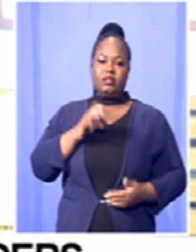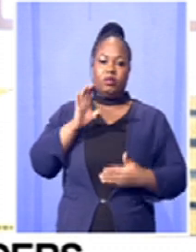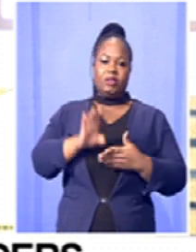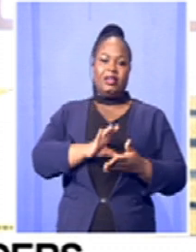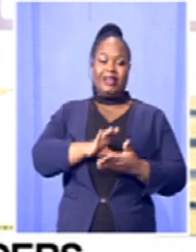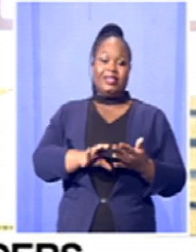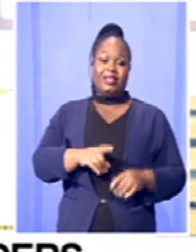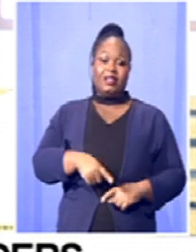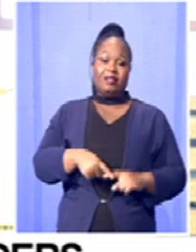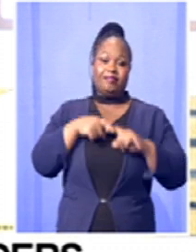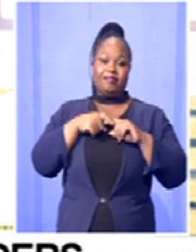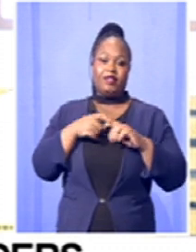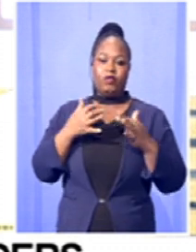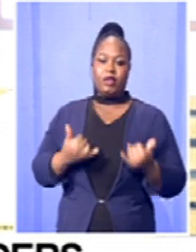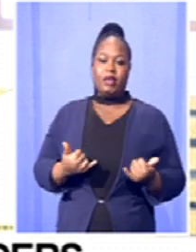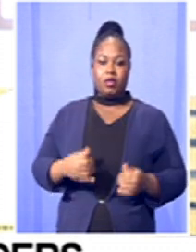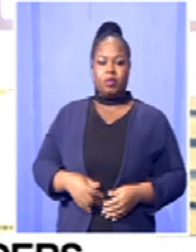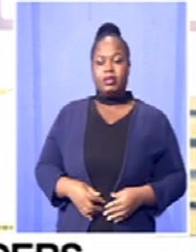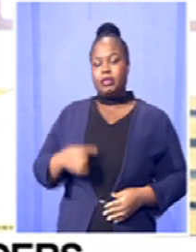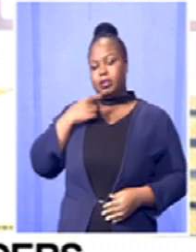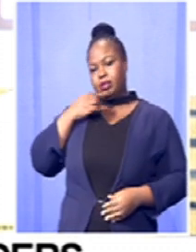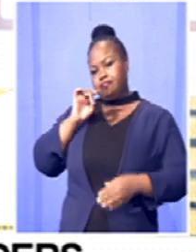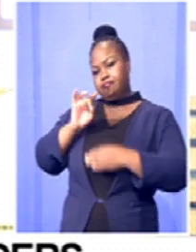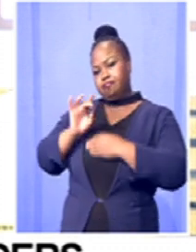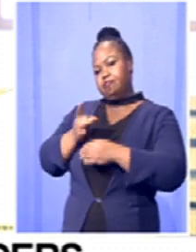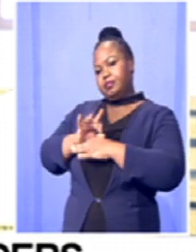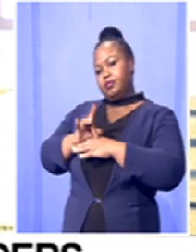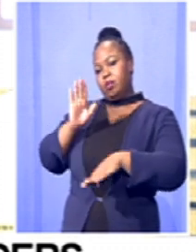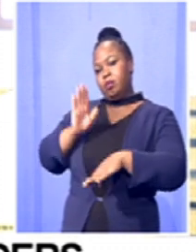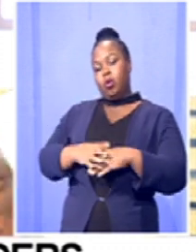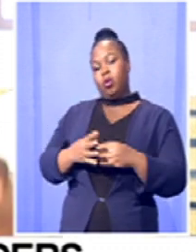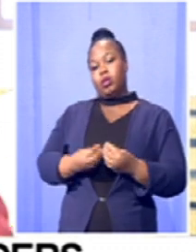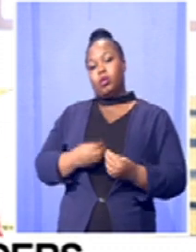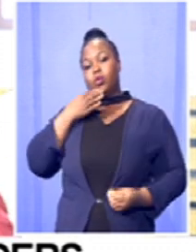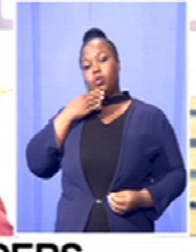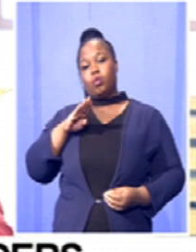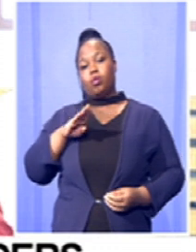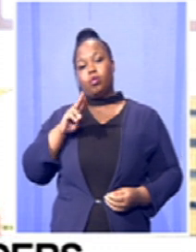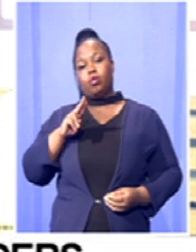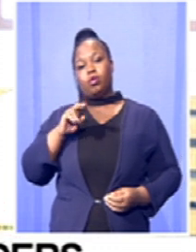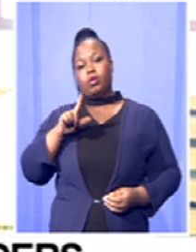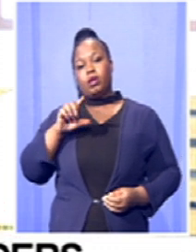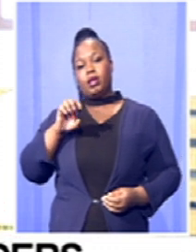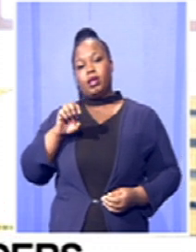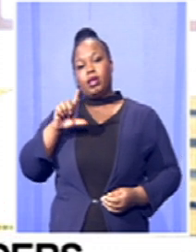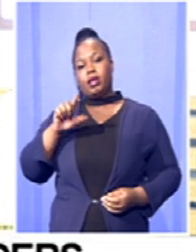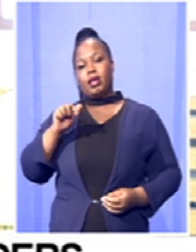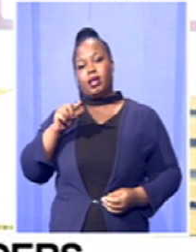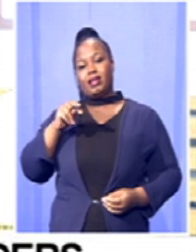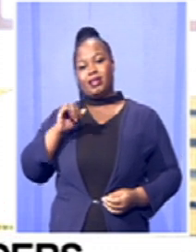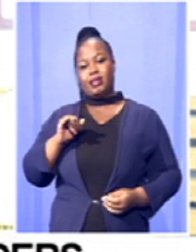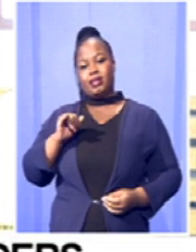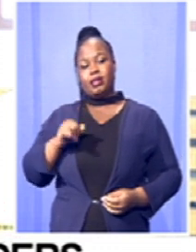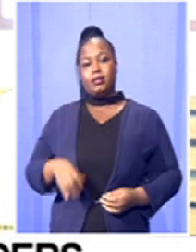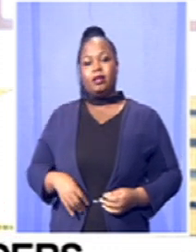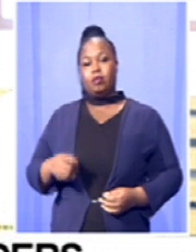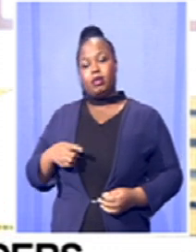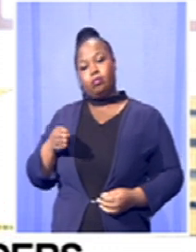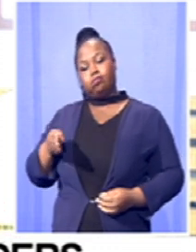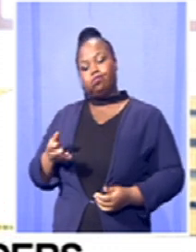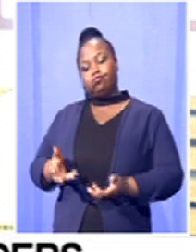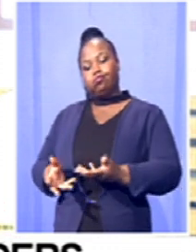for now, allowing for further consultation with Bulelani Mazomba down at the cells for them